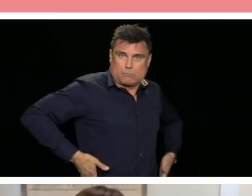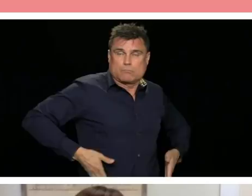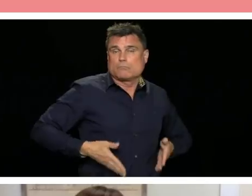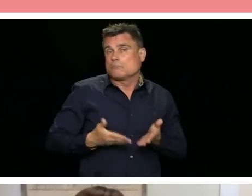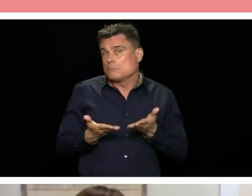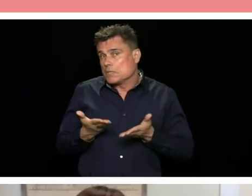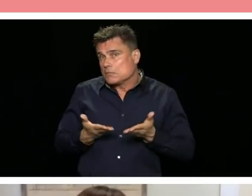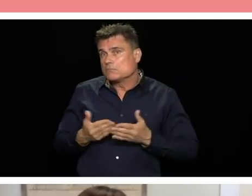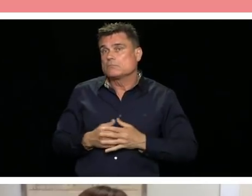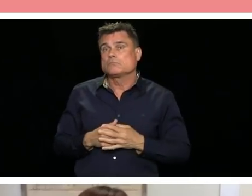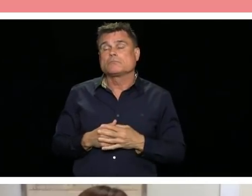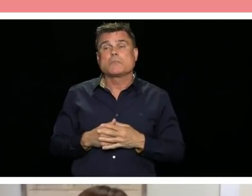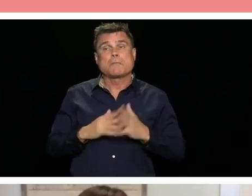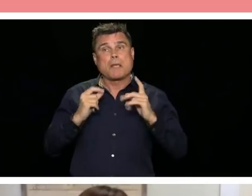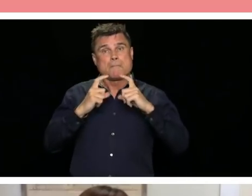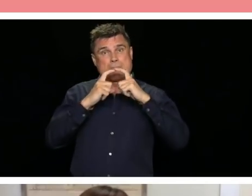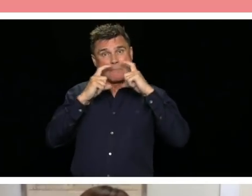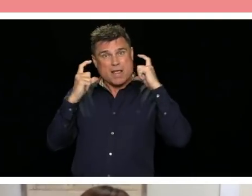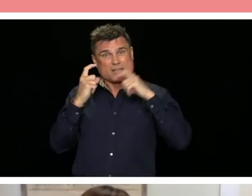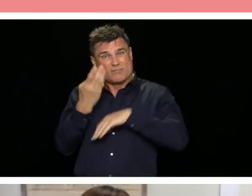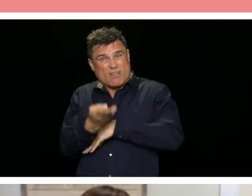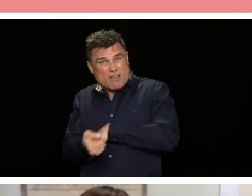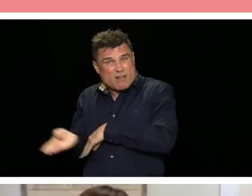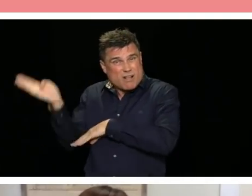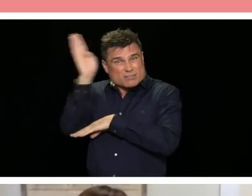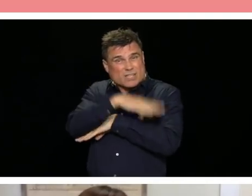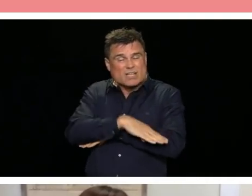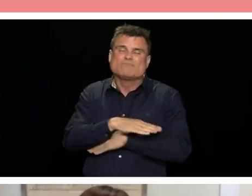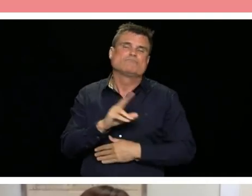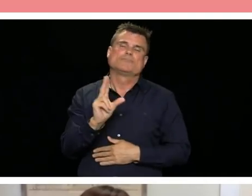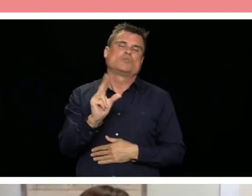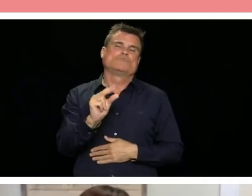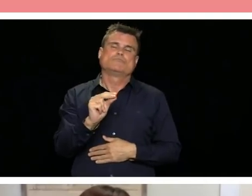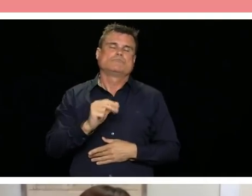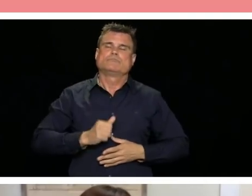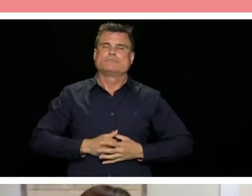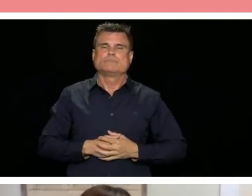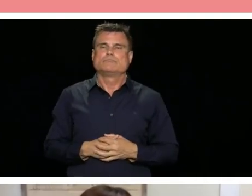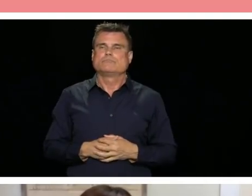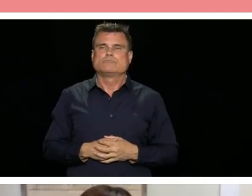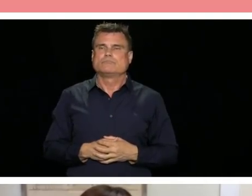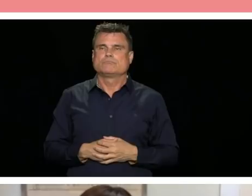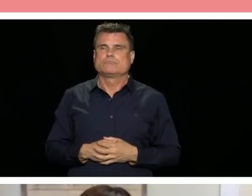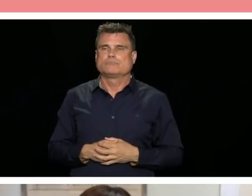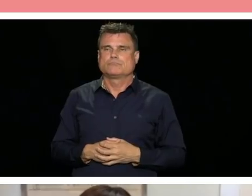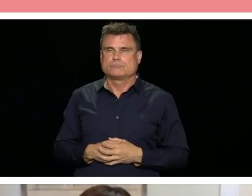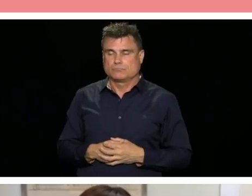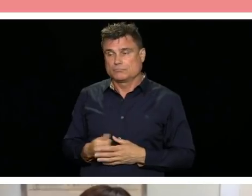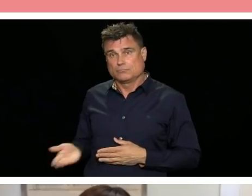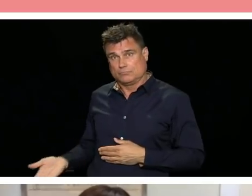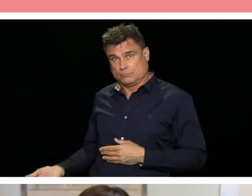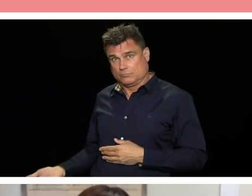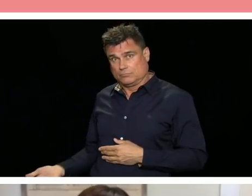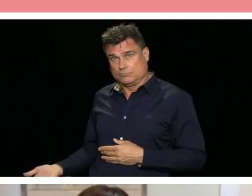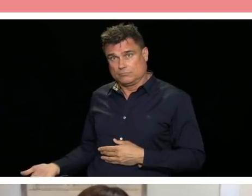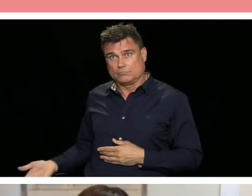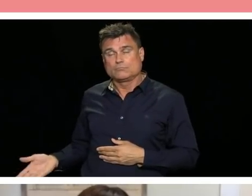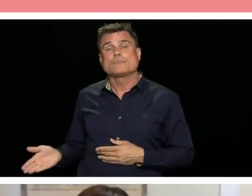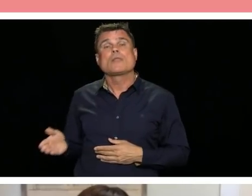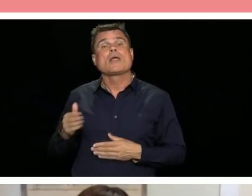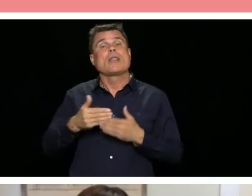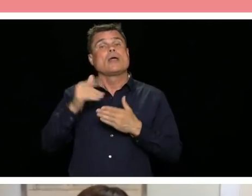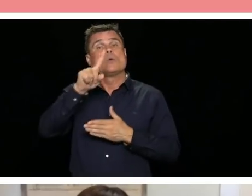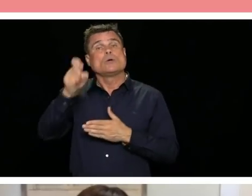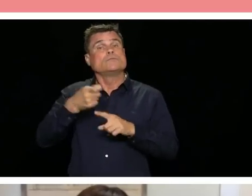from Cindy from Nanaimo. It appears clear that schools will have physical distancing requirements, but what about